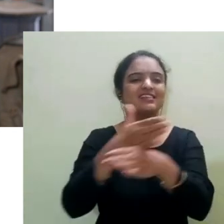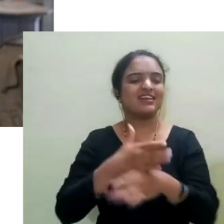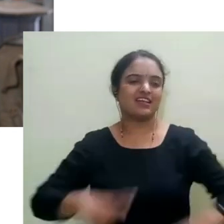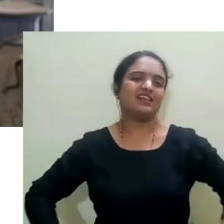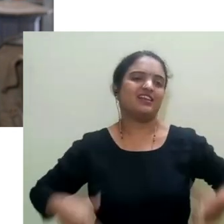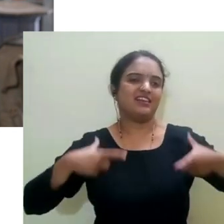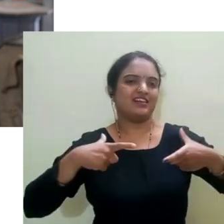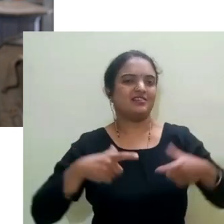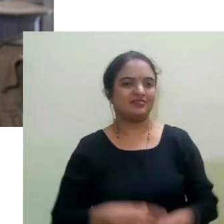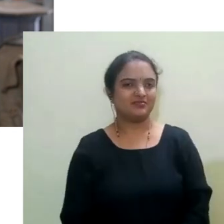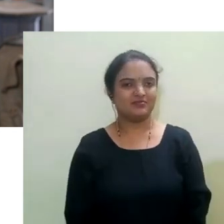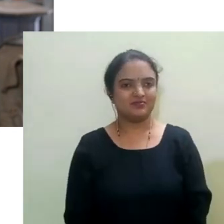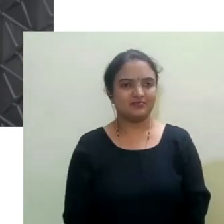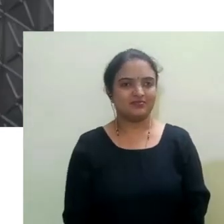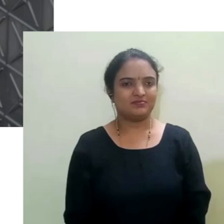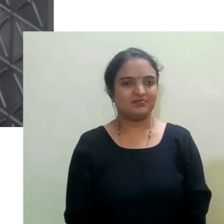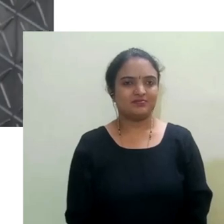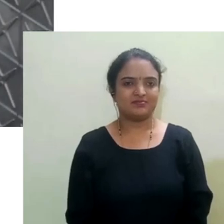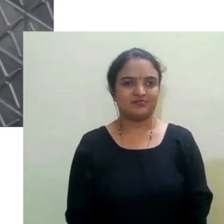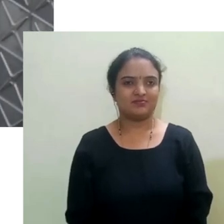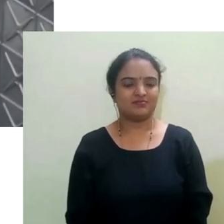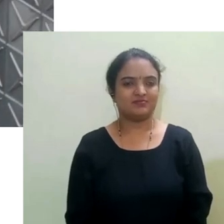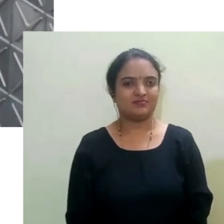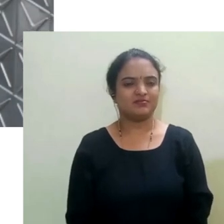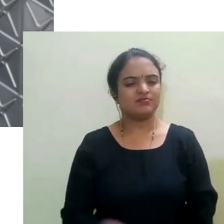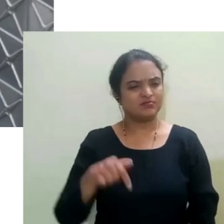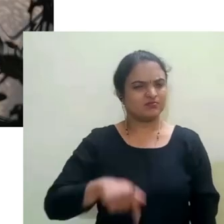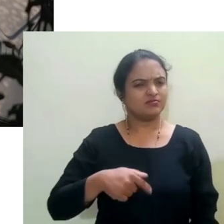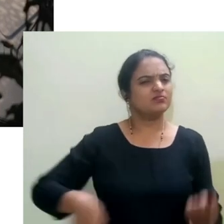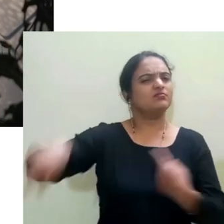always shed on our everyday lives.